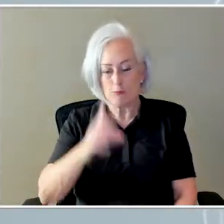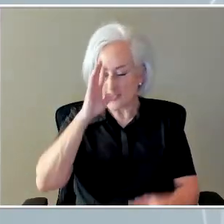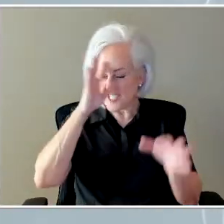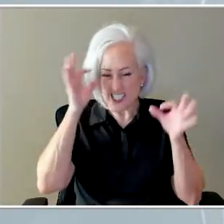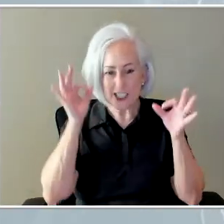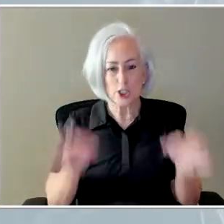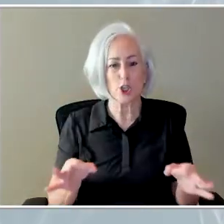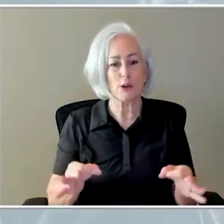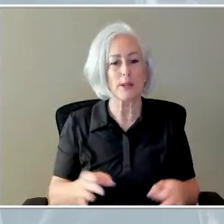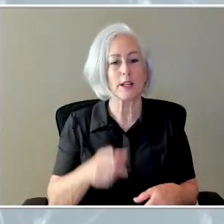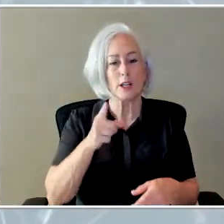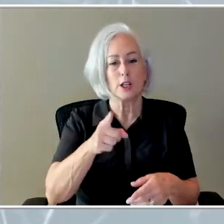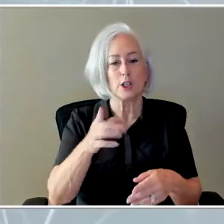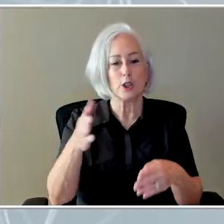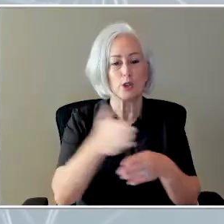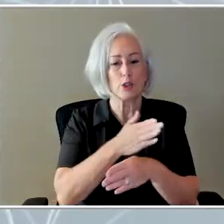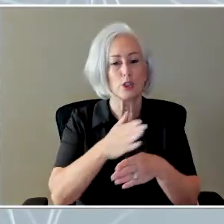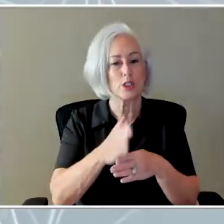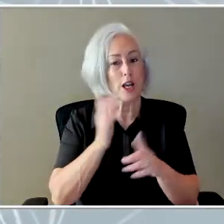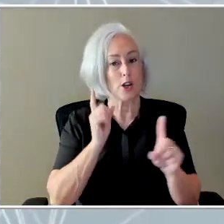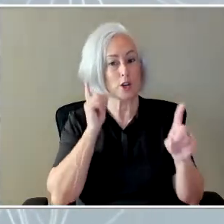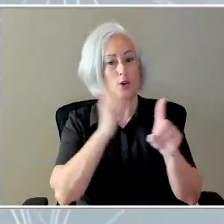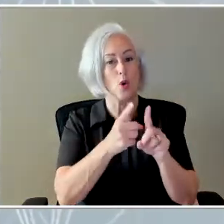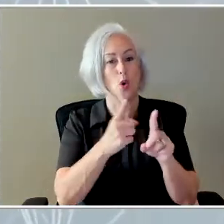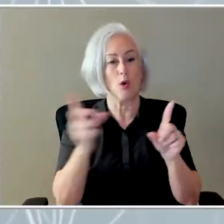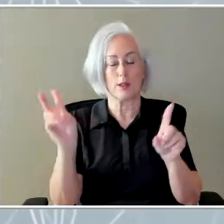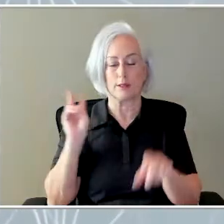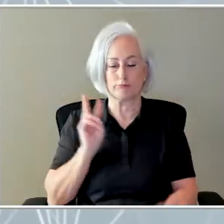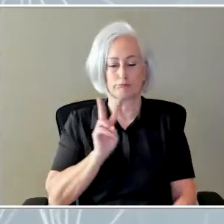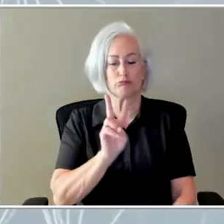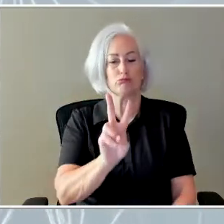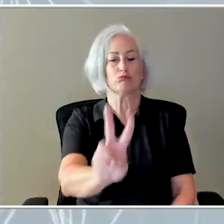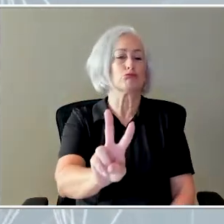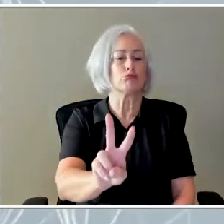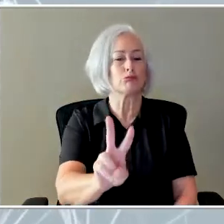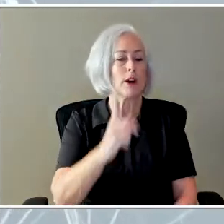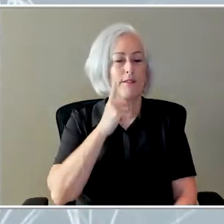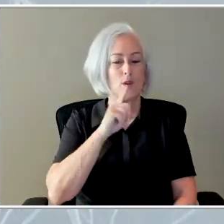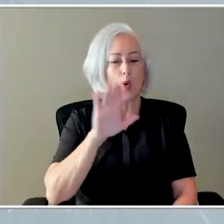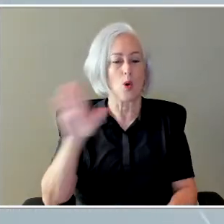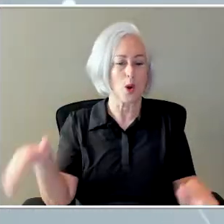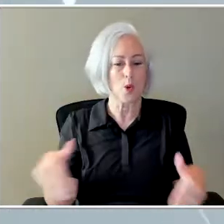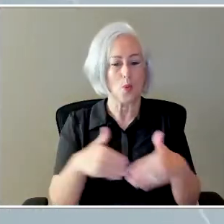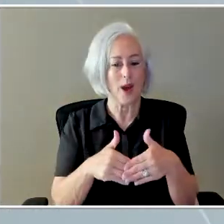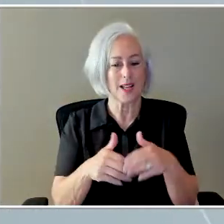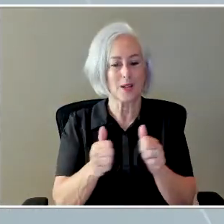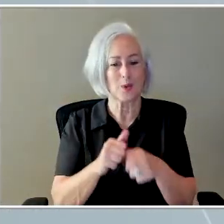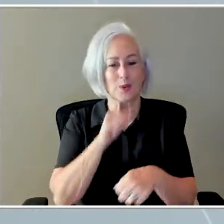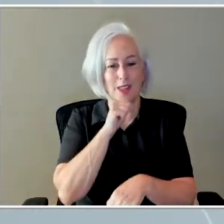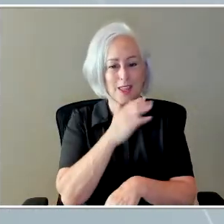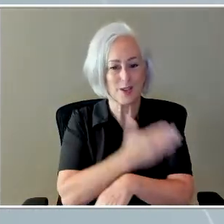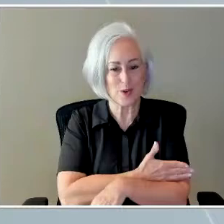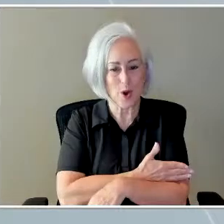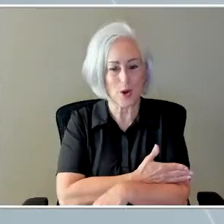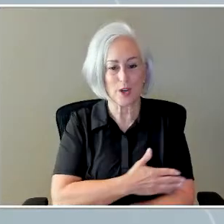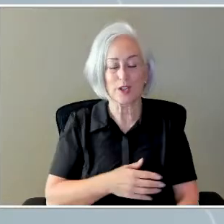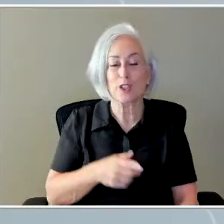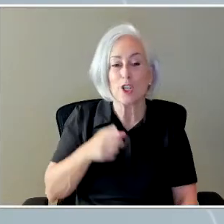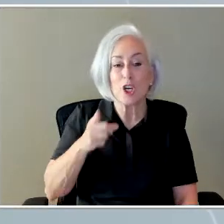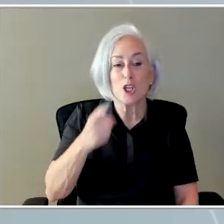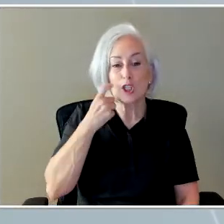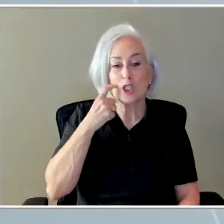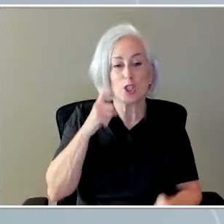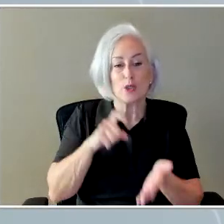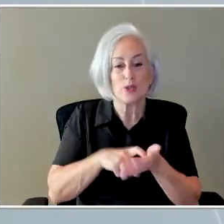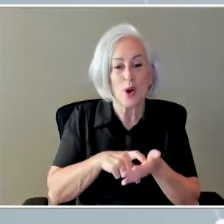walking your daughter down the aisle, just a huge motivation. Nurses, do you notice just a difference in patients